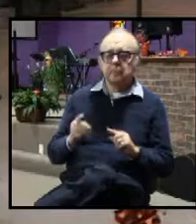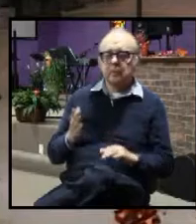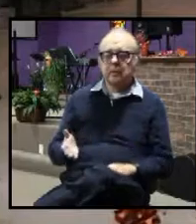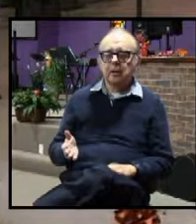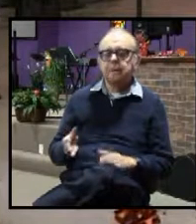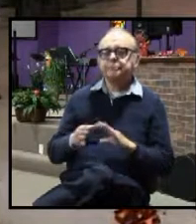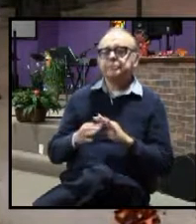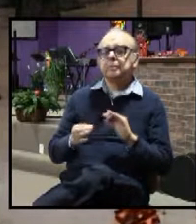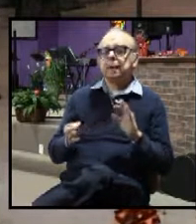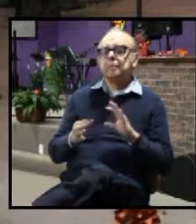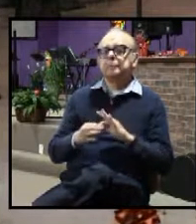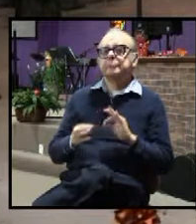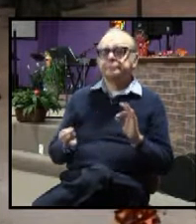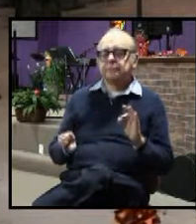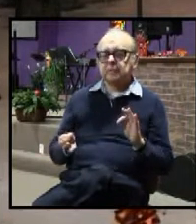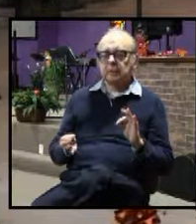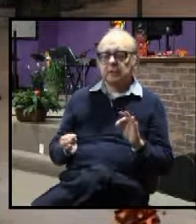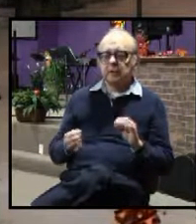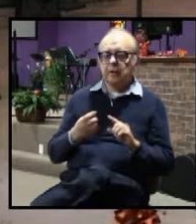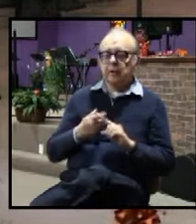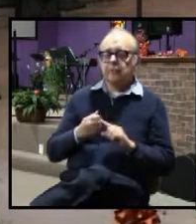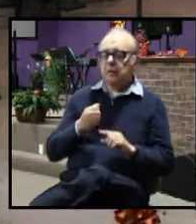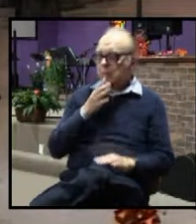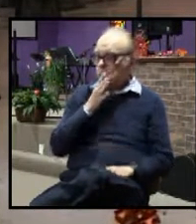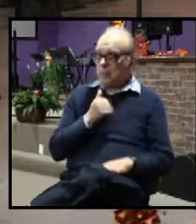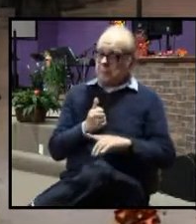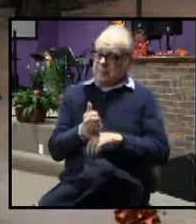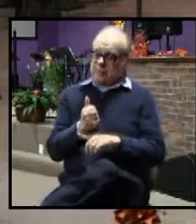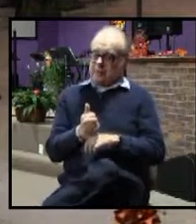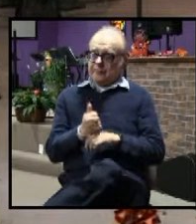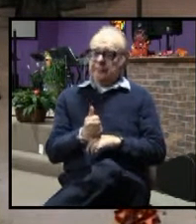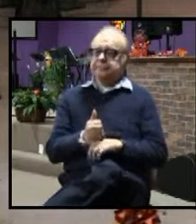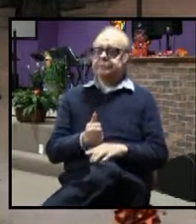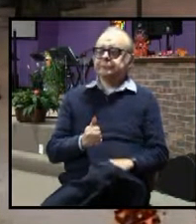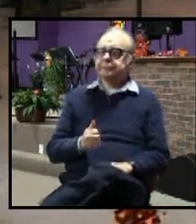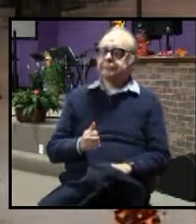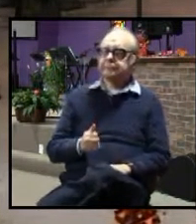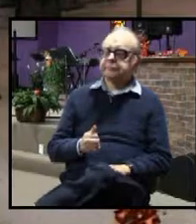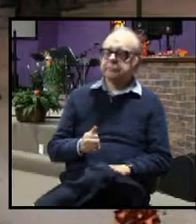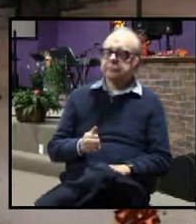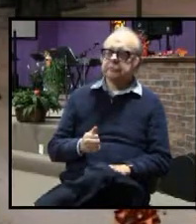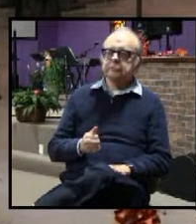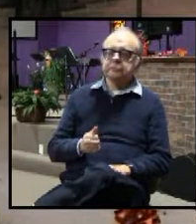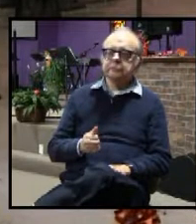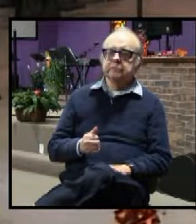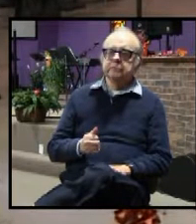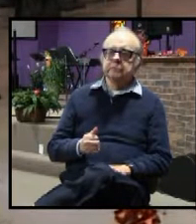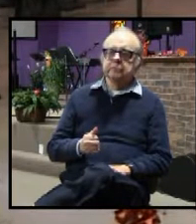But here's the story from Ashley, okay?